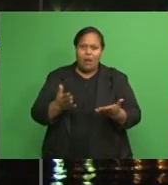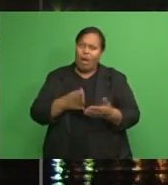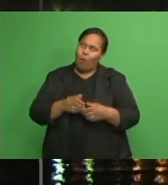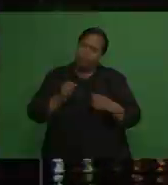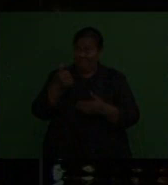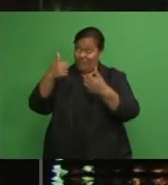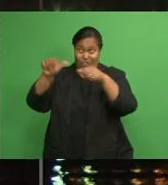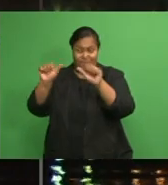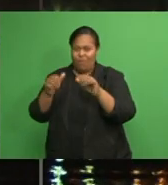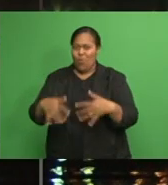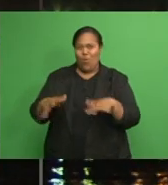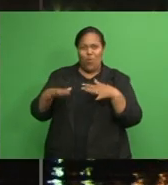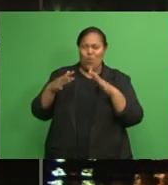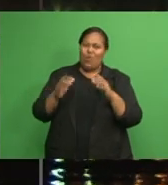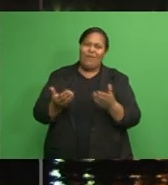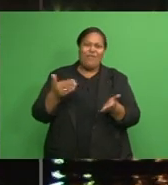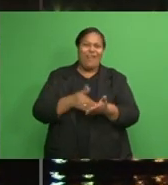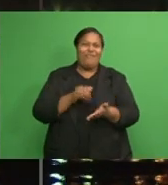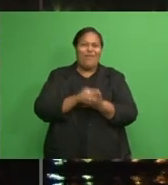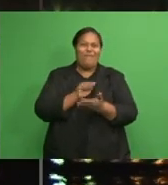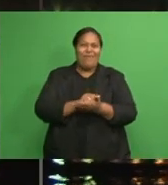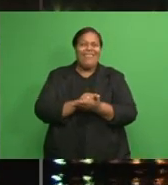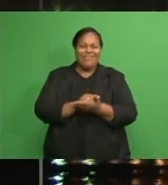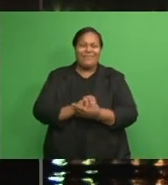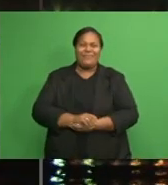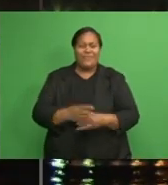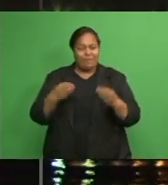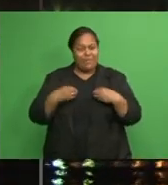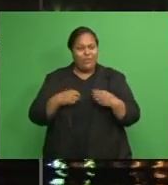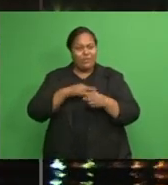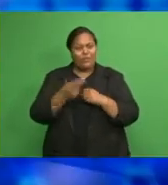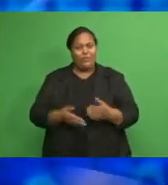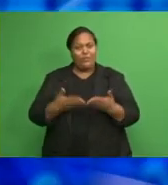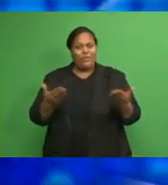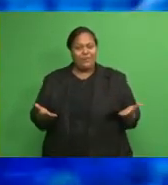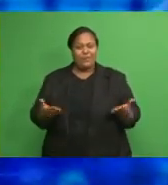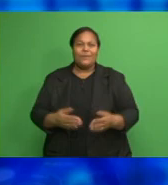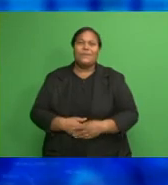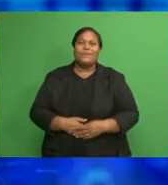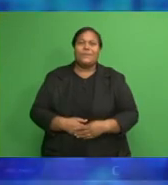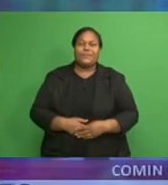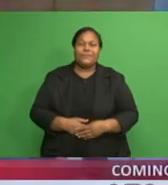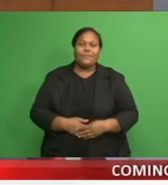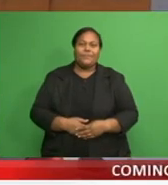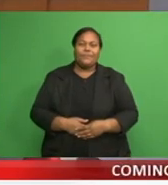red planet. And it's business time now with Whitney. Thanks, Jackie. In business tonight,